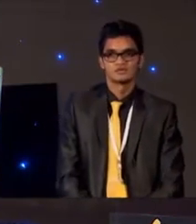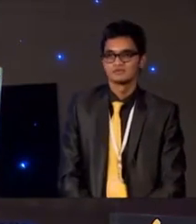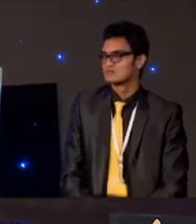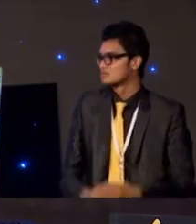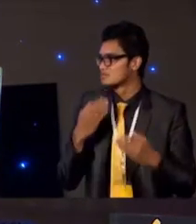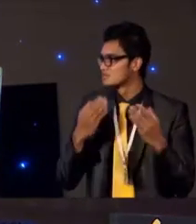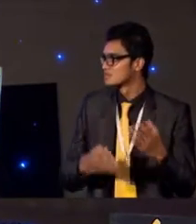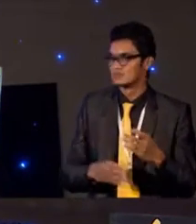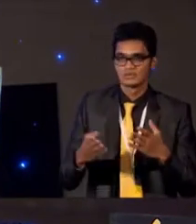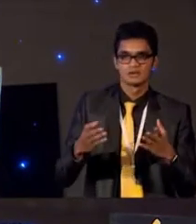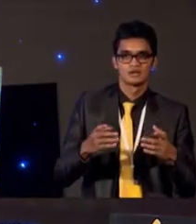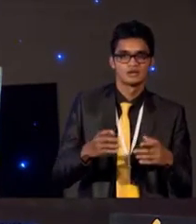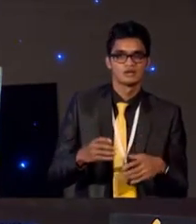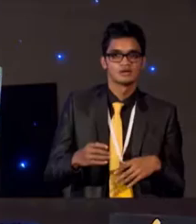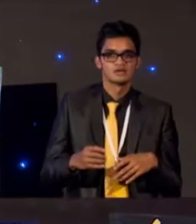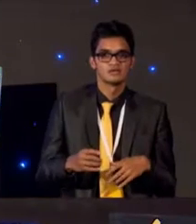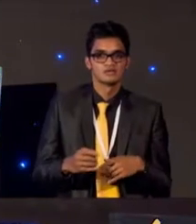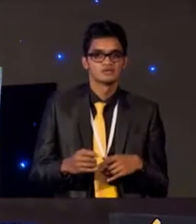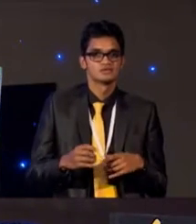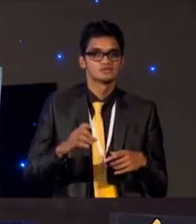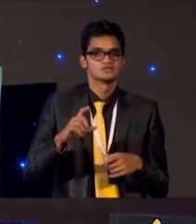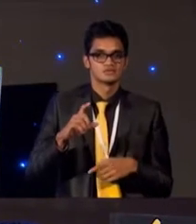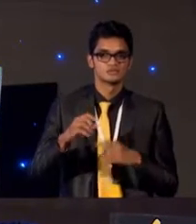front. Yeah, there's a lady here.